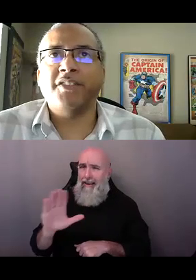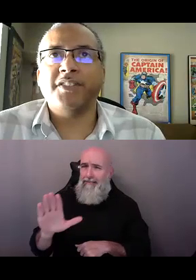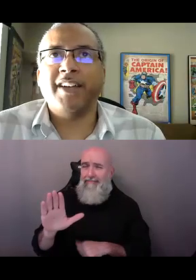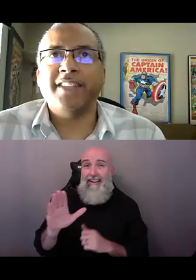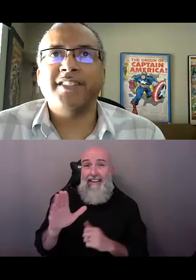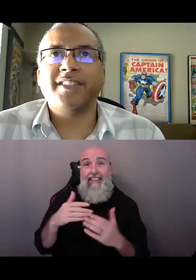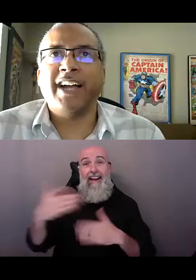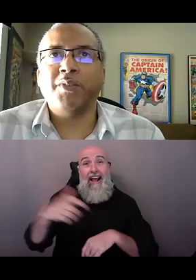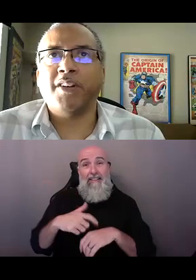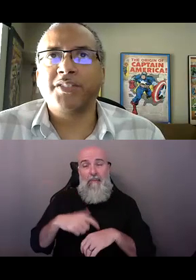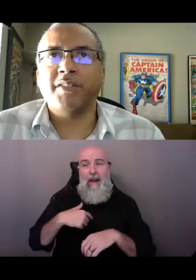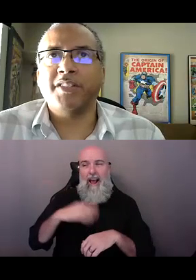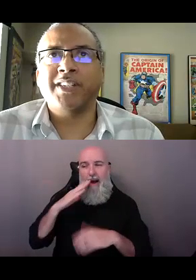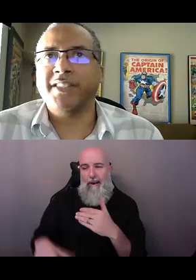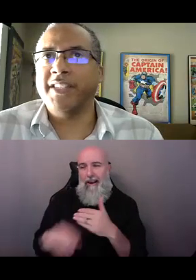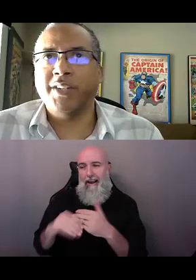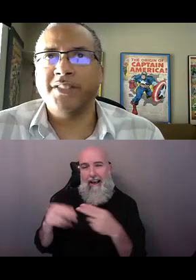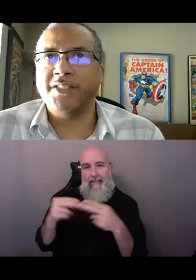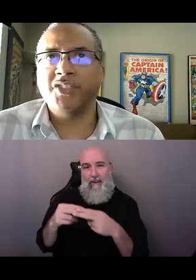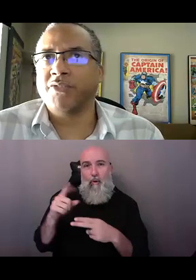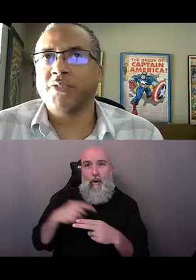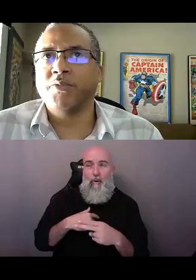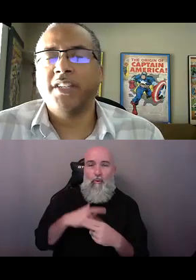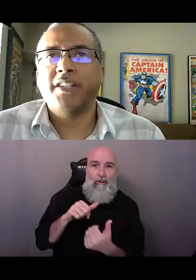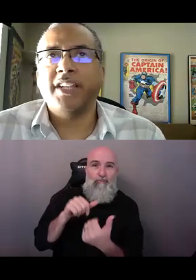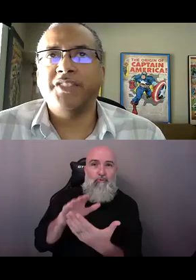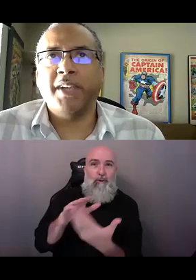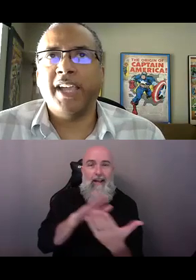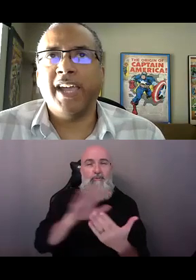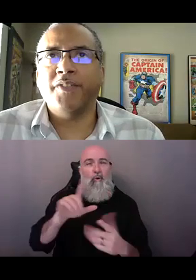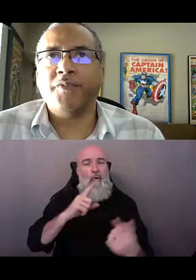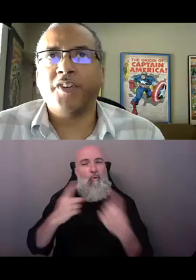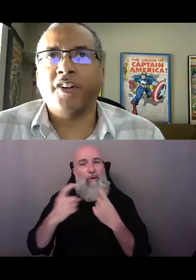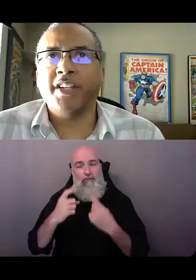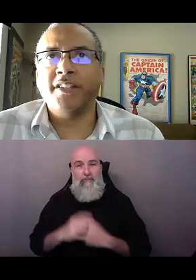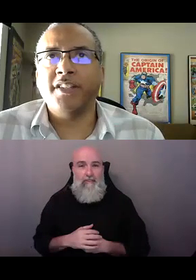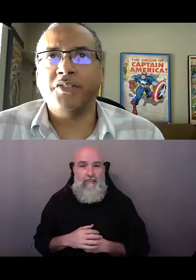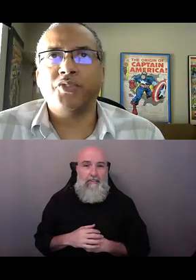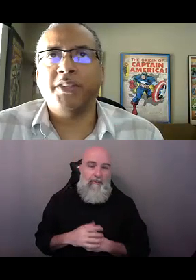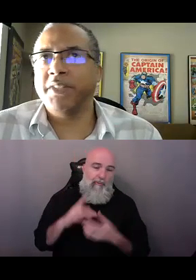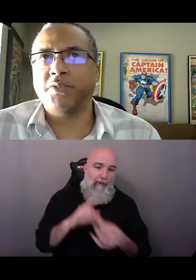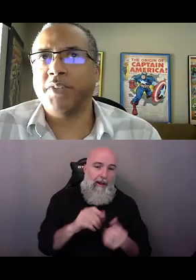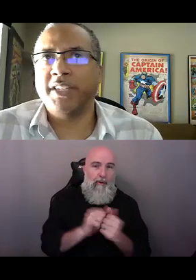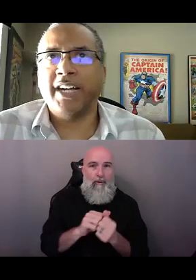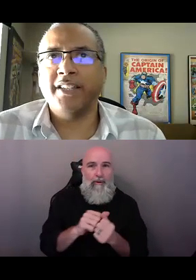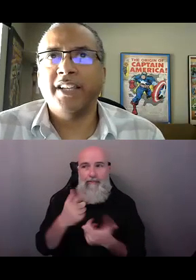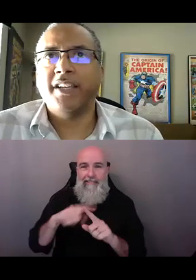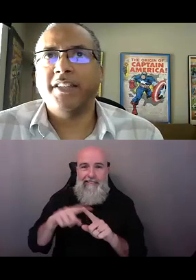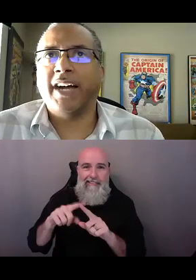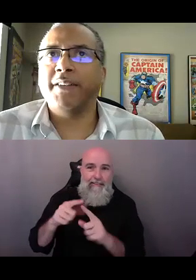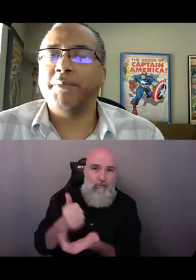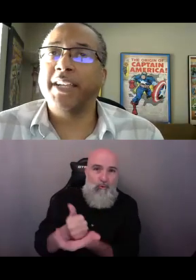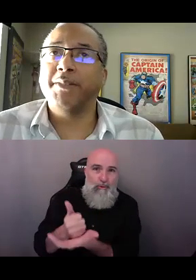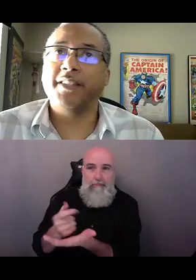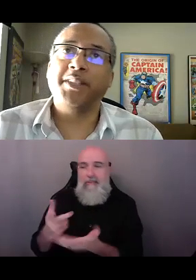time I do this, I'll add to this slide. We'll also address any questions in general that you may have regarding, you know, treatments or whatnot.